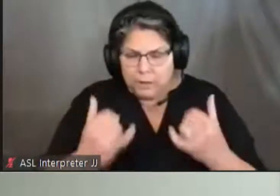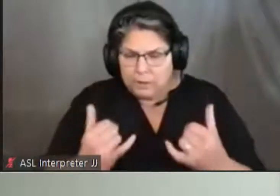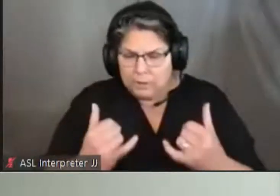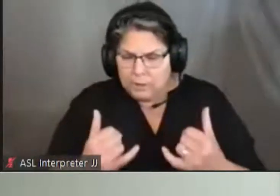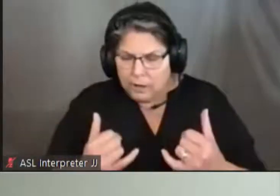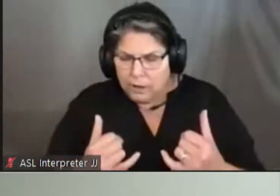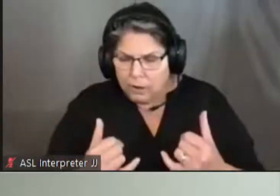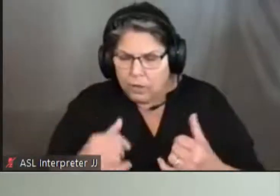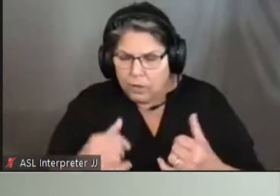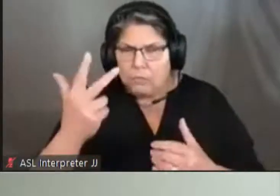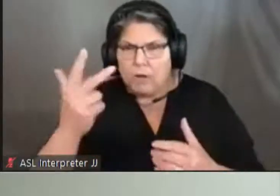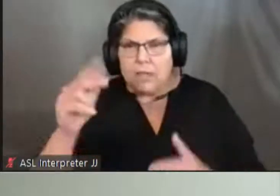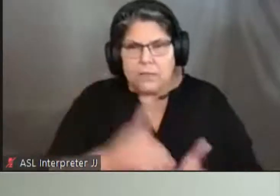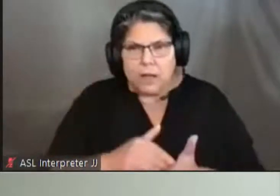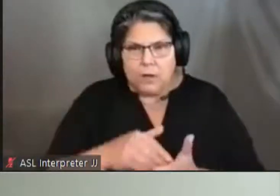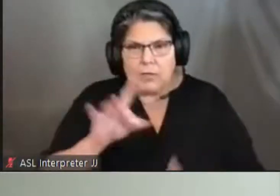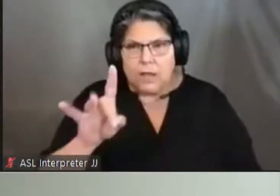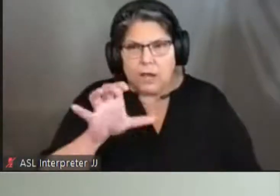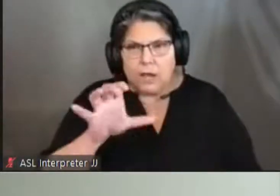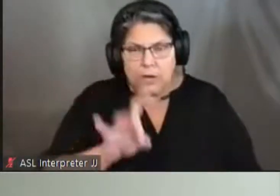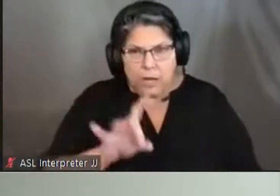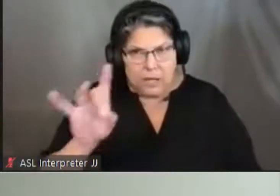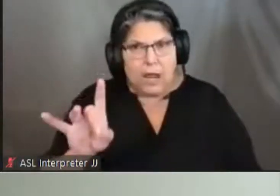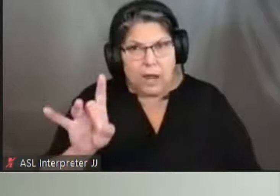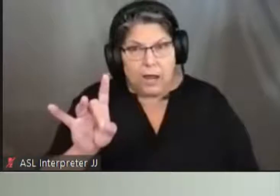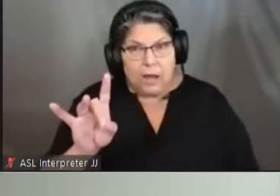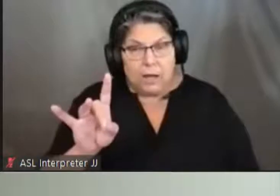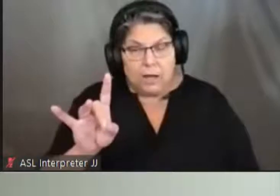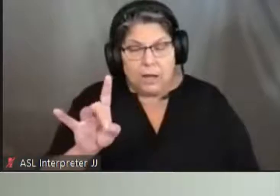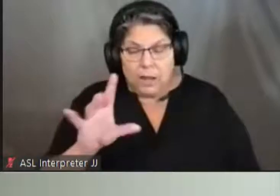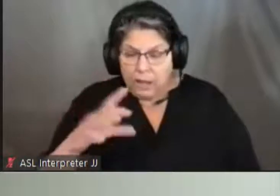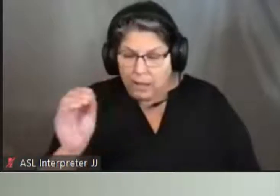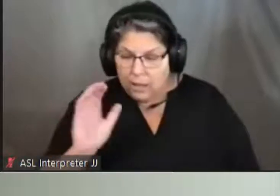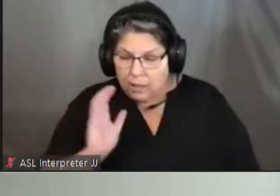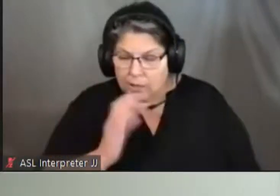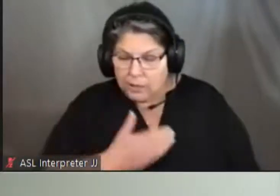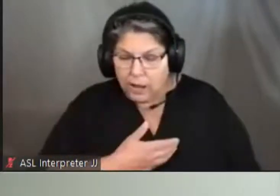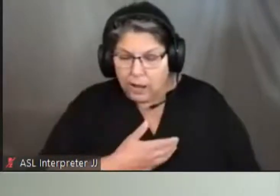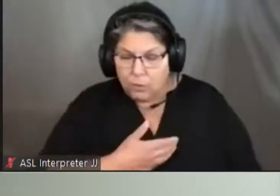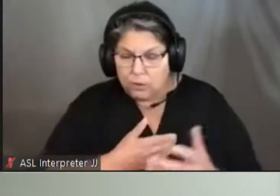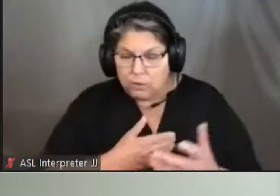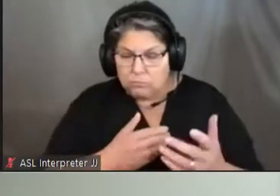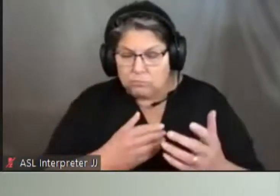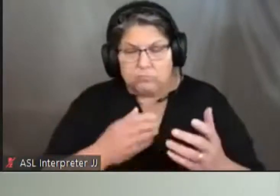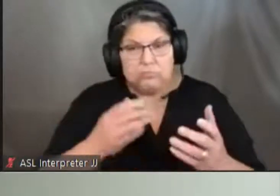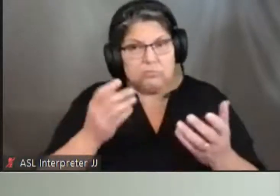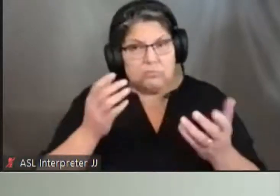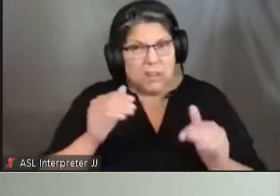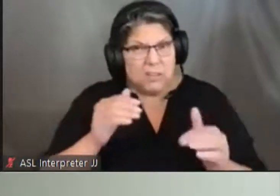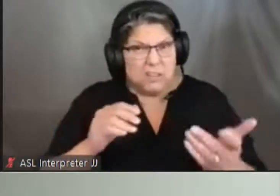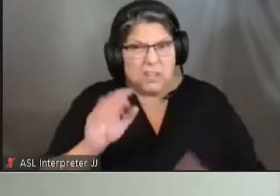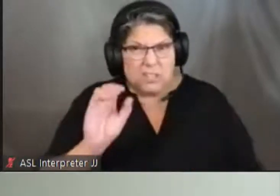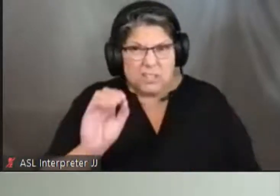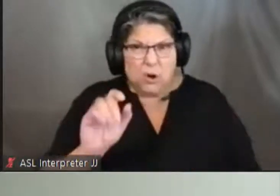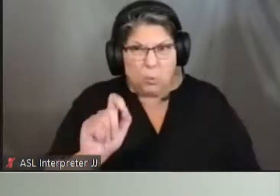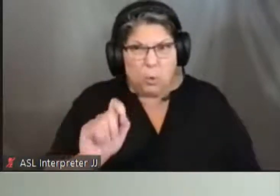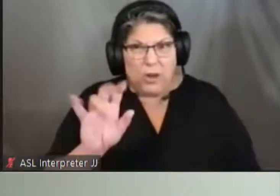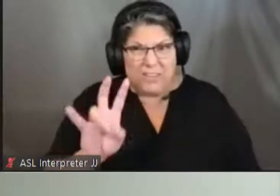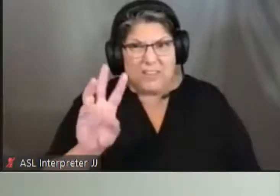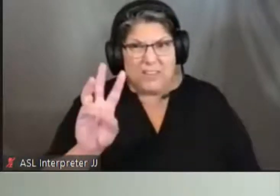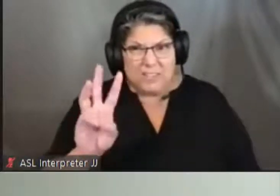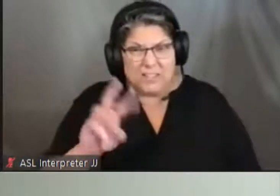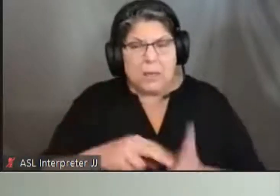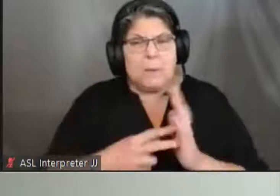3,888, and our R effective value is 0.76. Again, that's a measure of how much